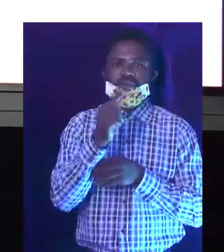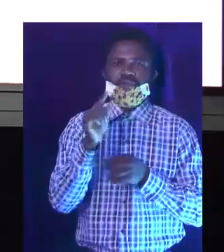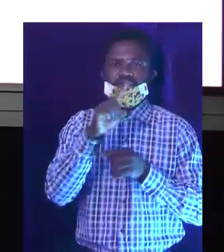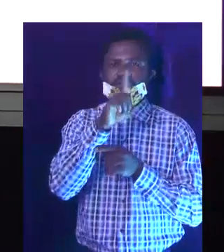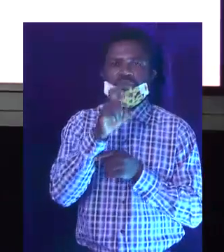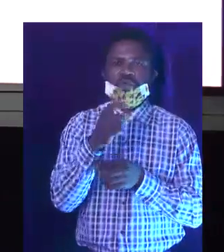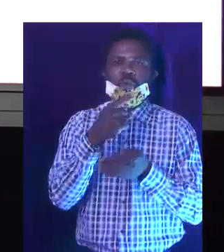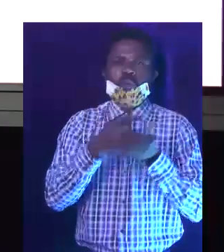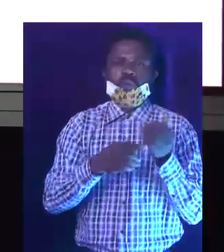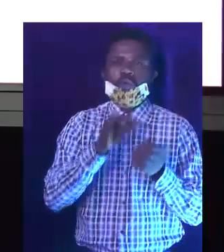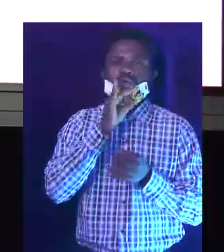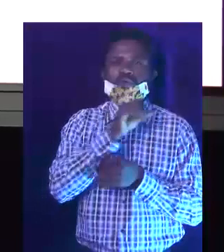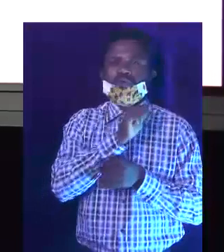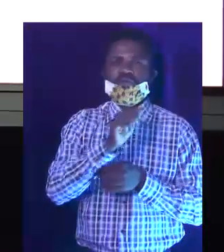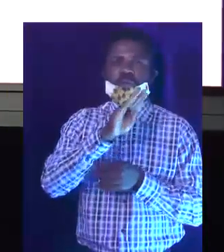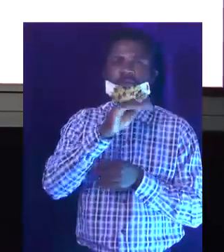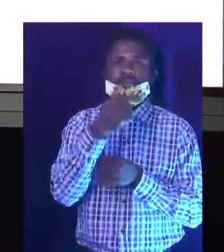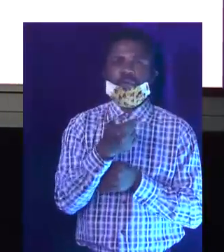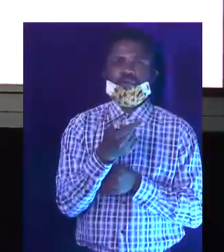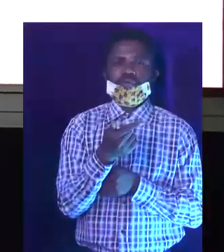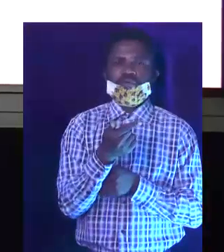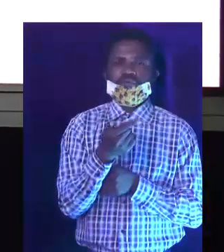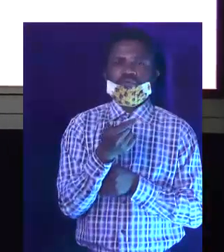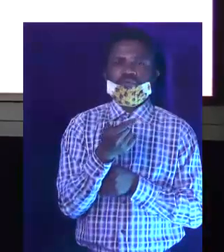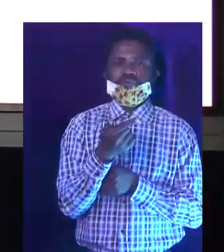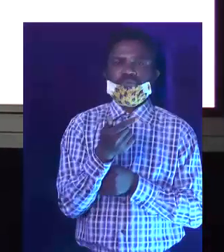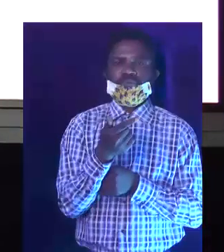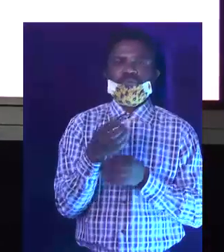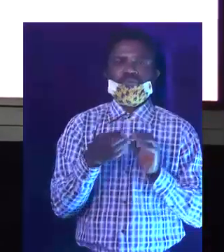are the questions. What is a biography?